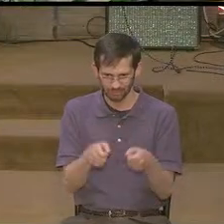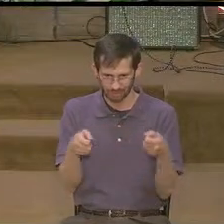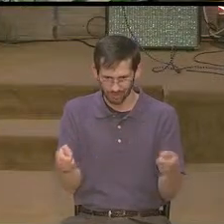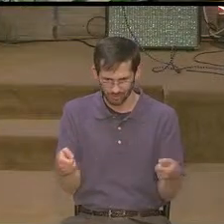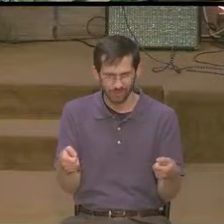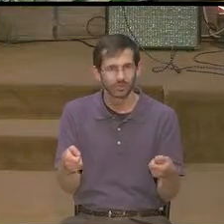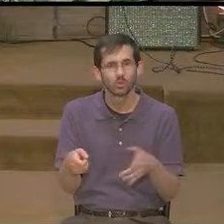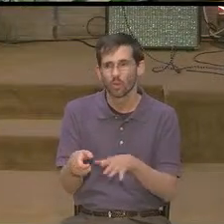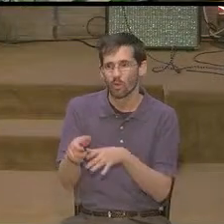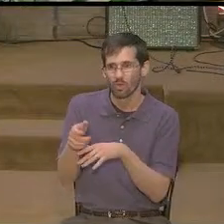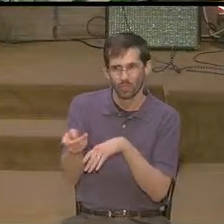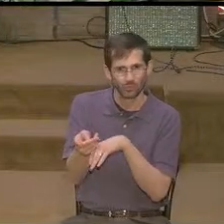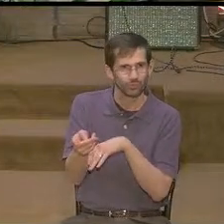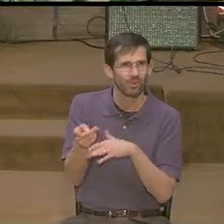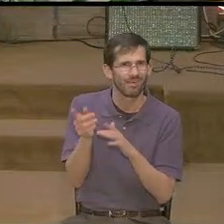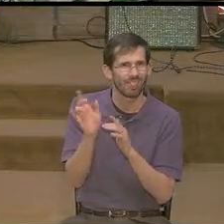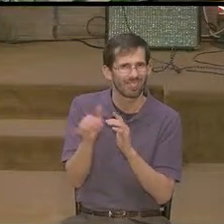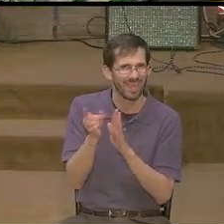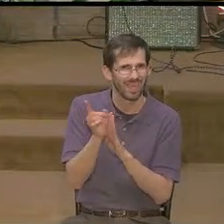very hour